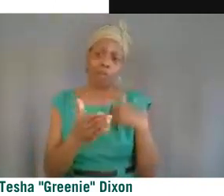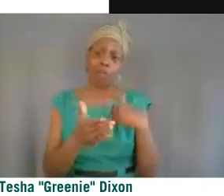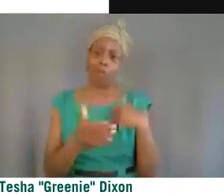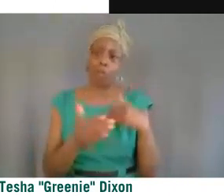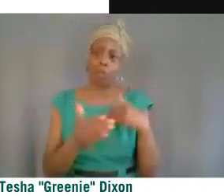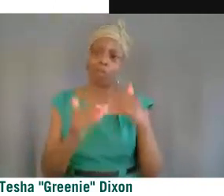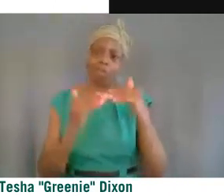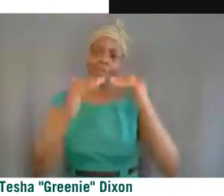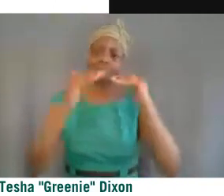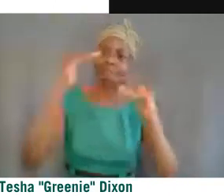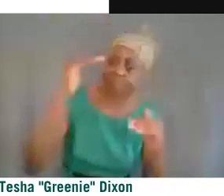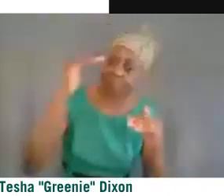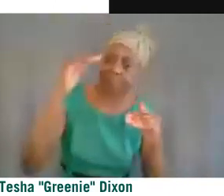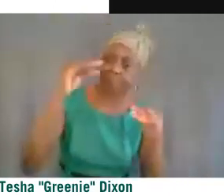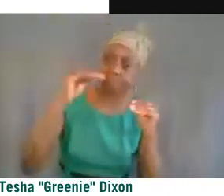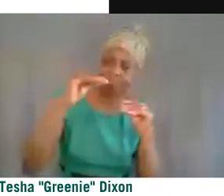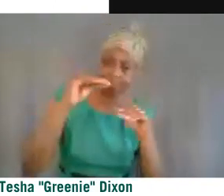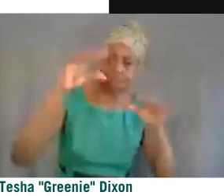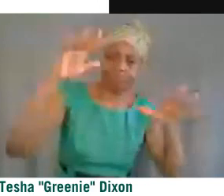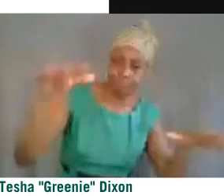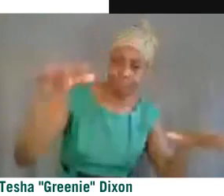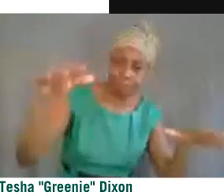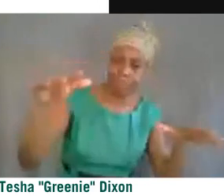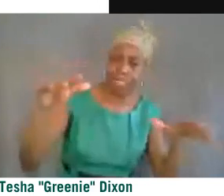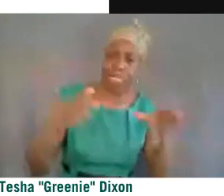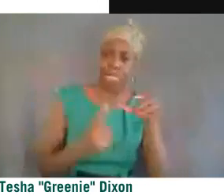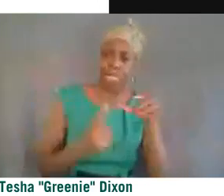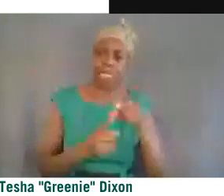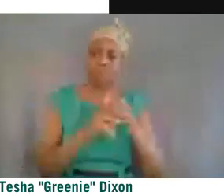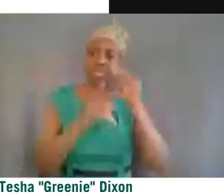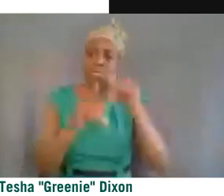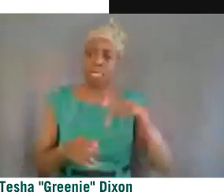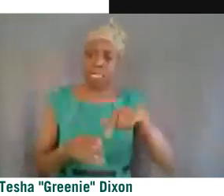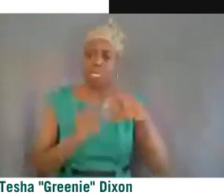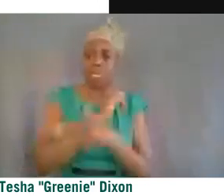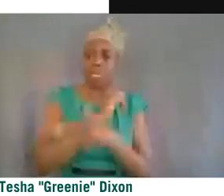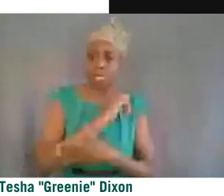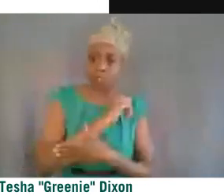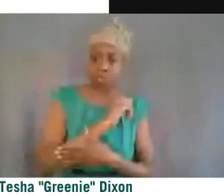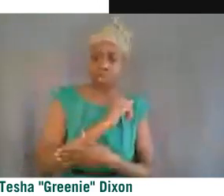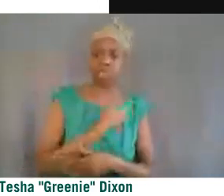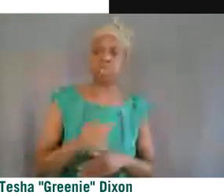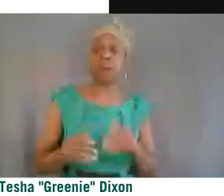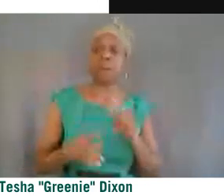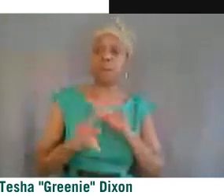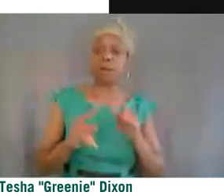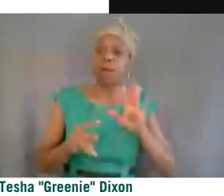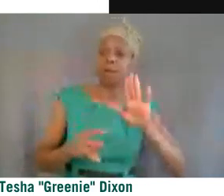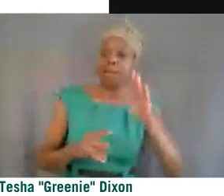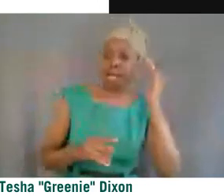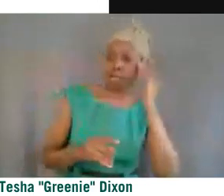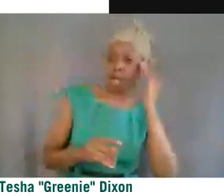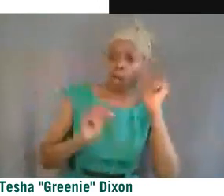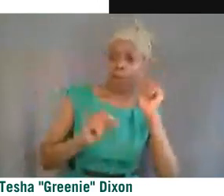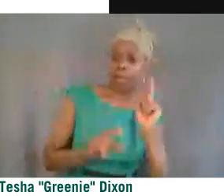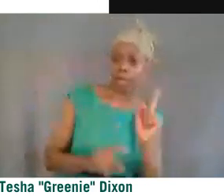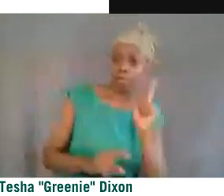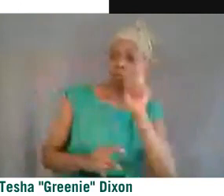of specialists in this country, but they probably know we can go to these kinds of places to talk